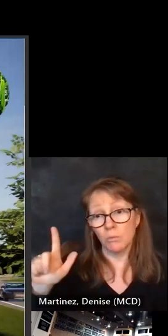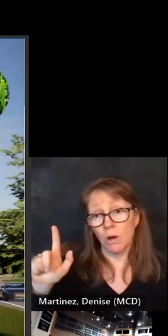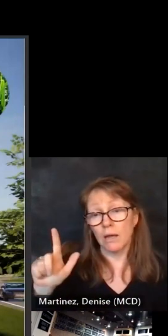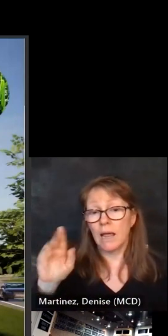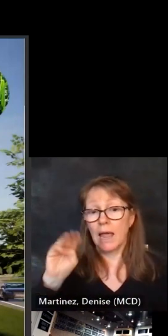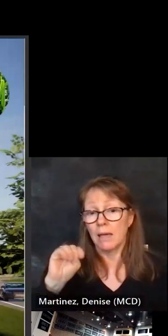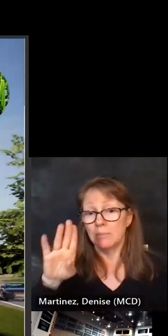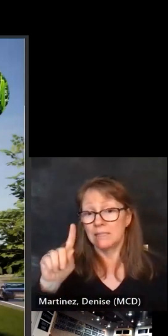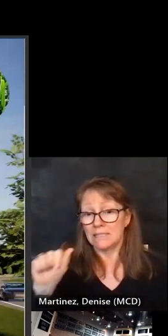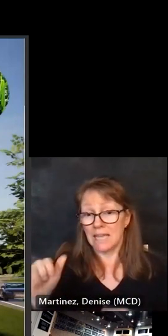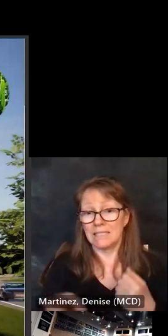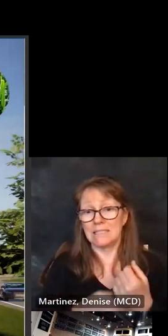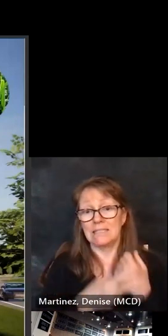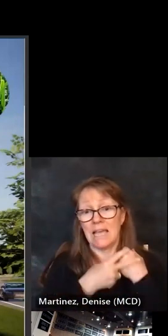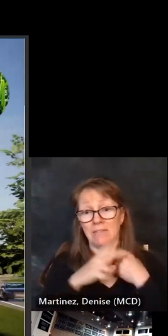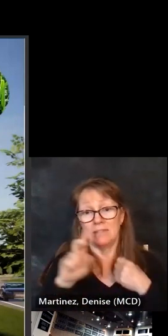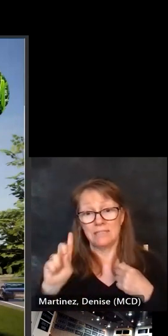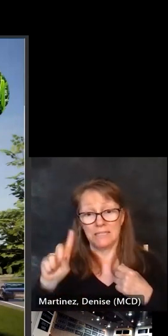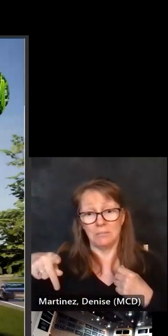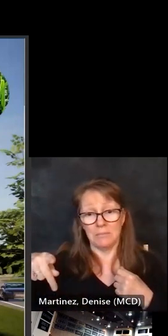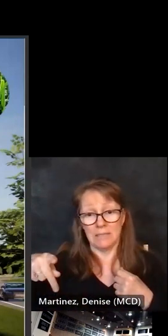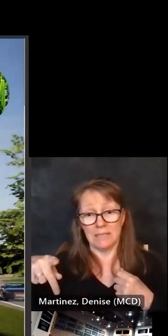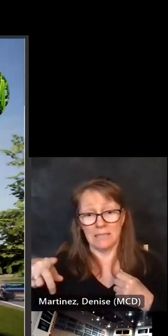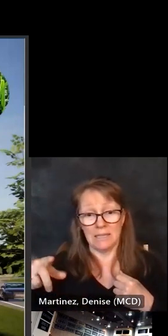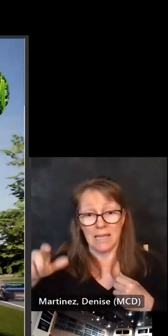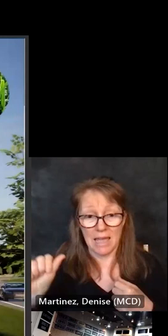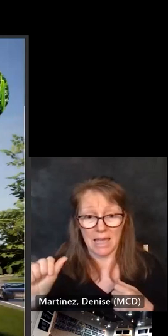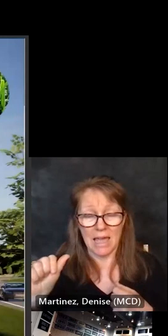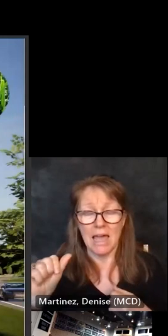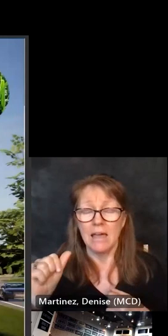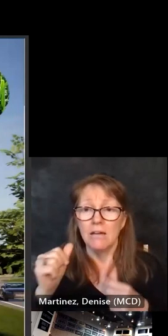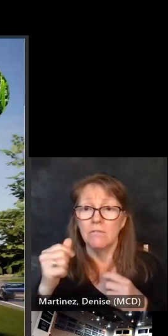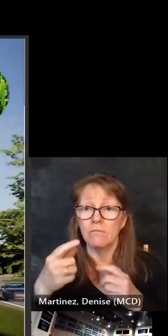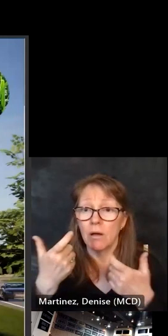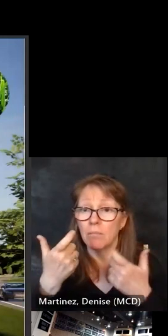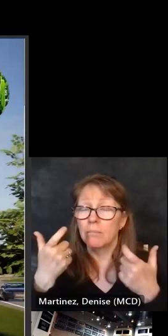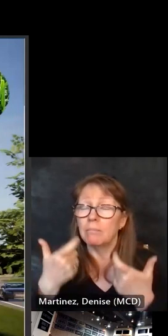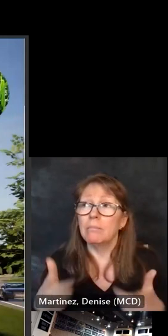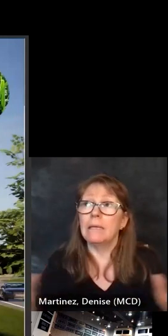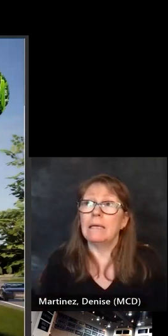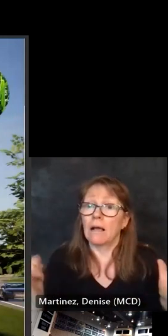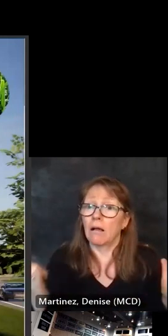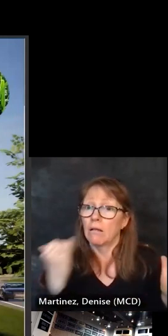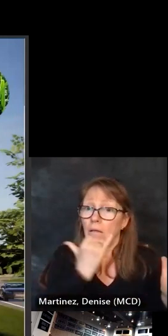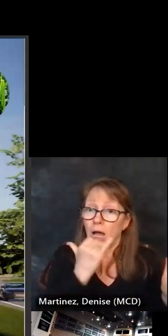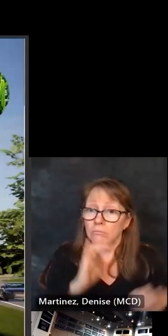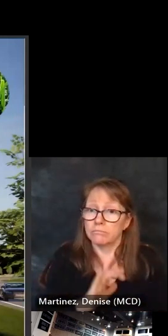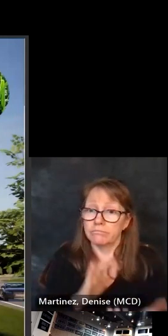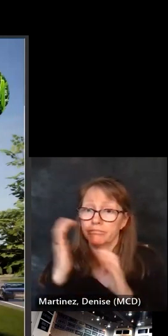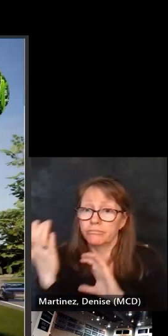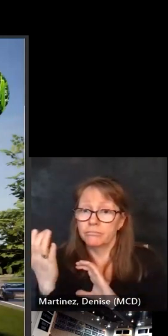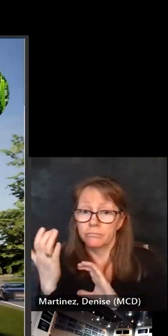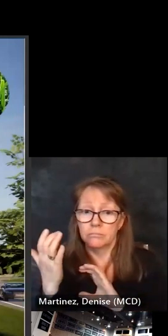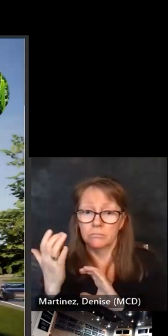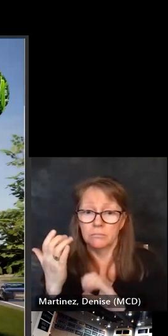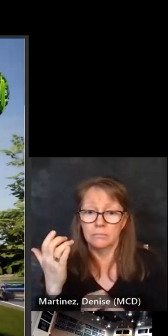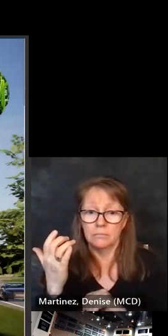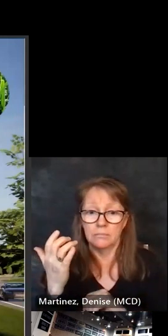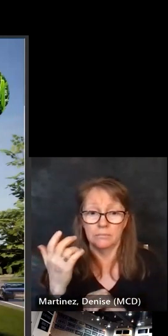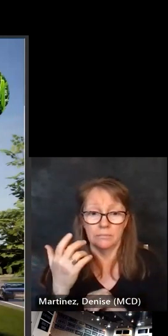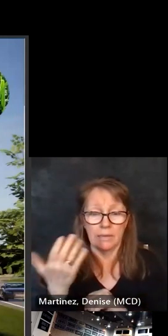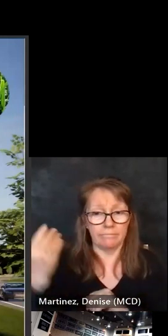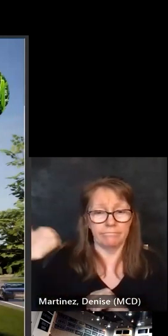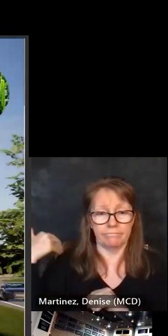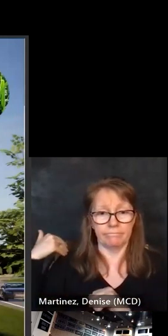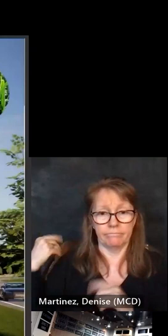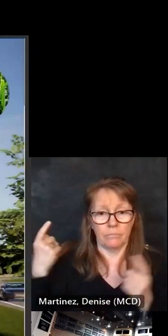BPDA from a colossal and costly blunder. That's in your pieces you have there. Late last